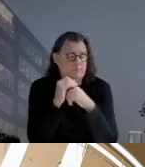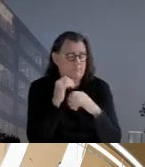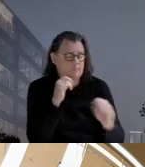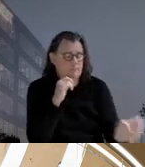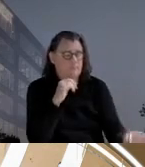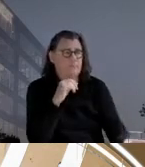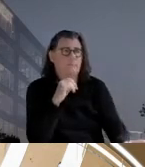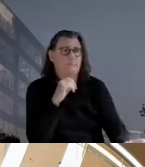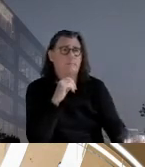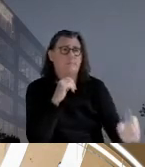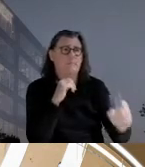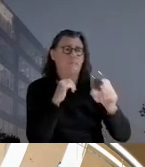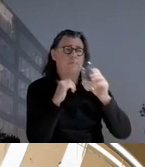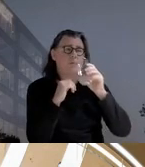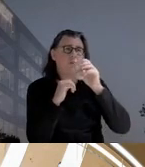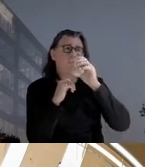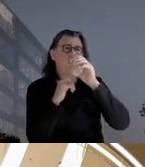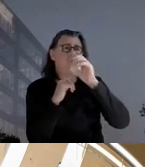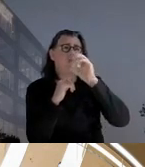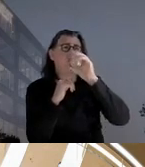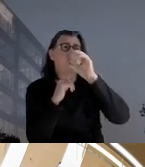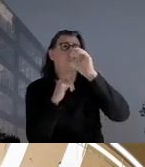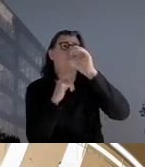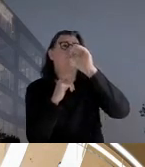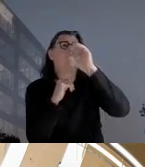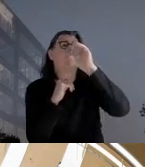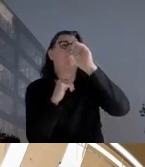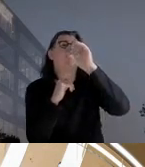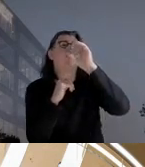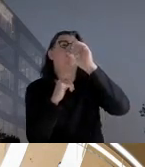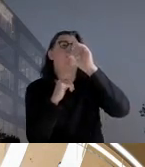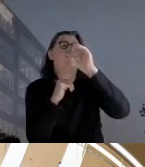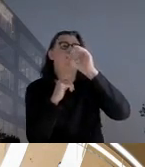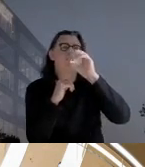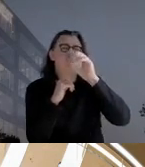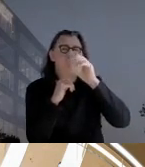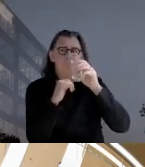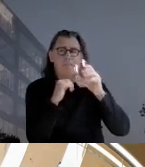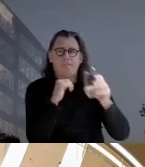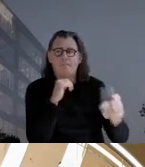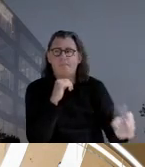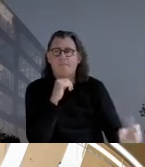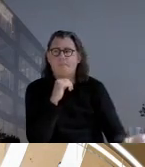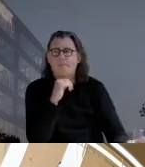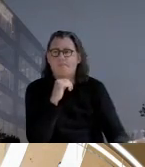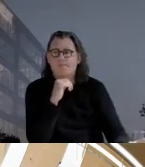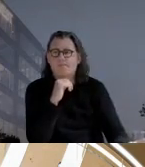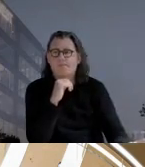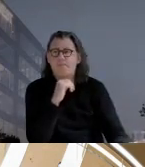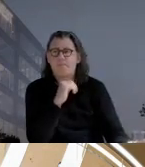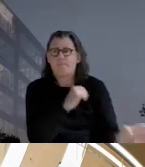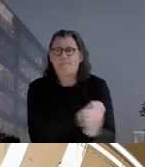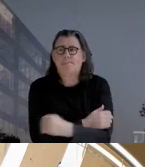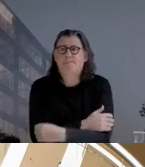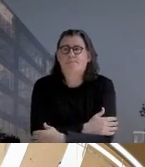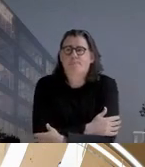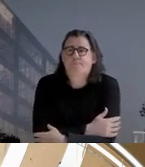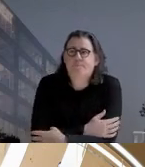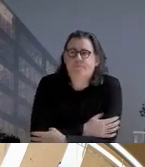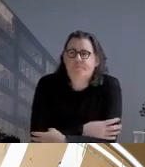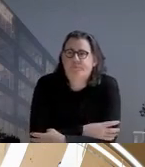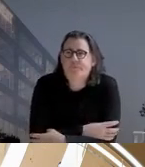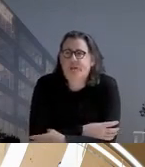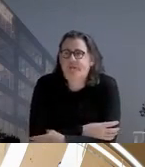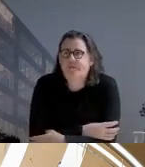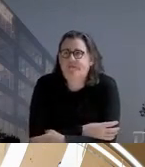I'd actually never heard of it, and we were working with Smart Design Studio on the the library down the south coast, and it